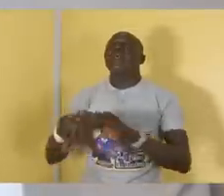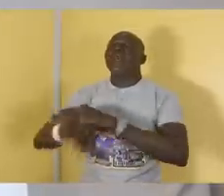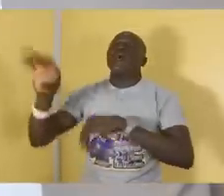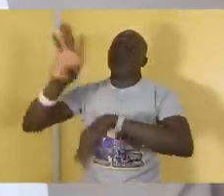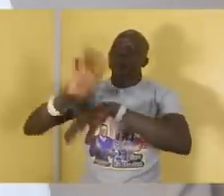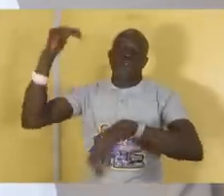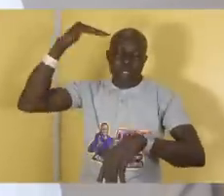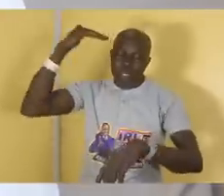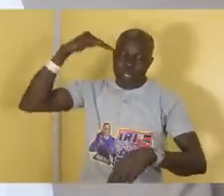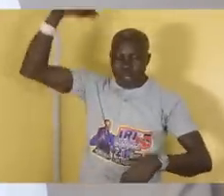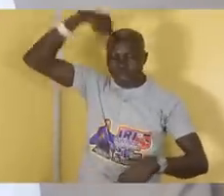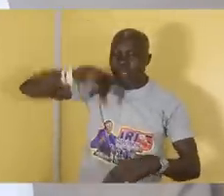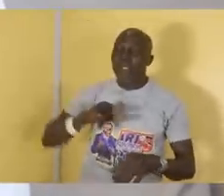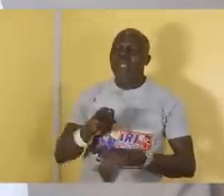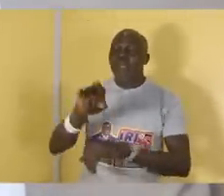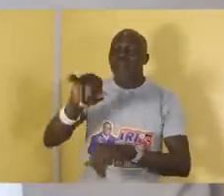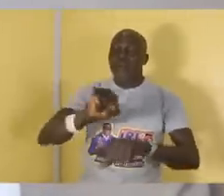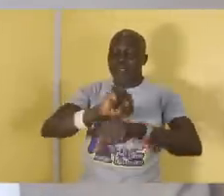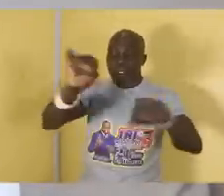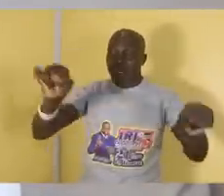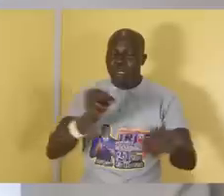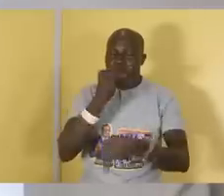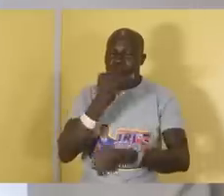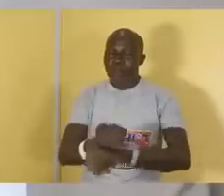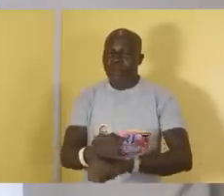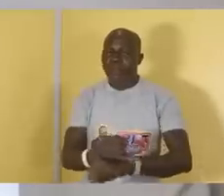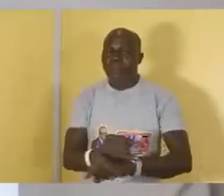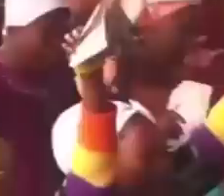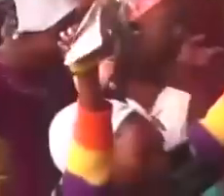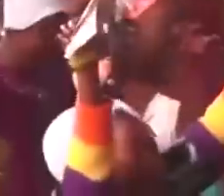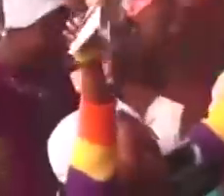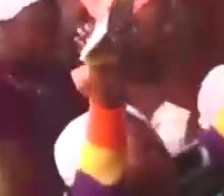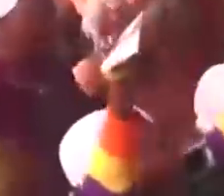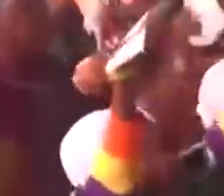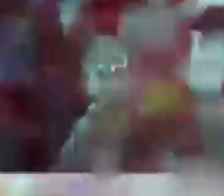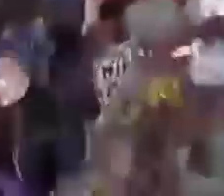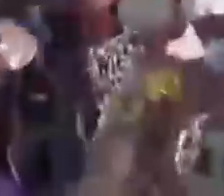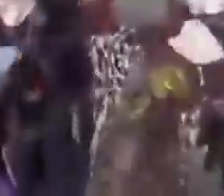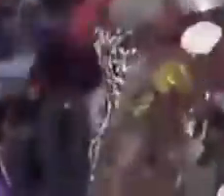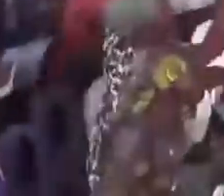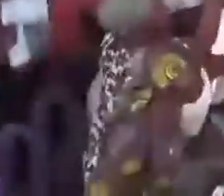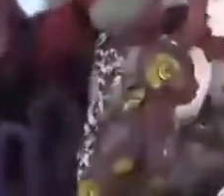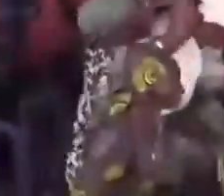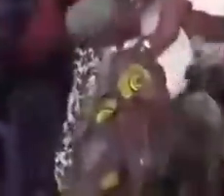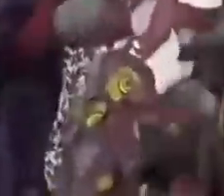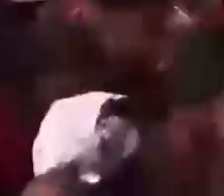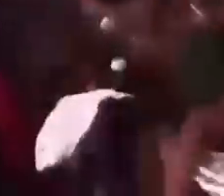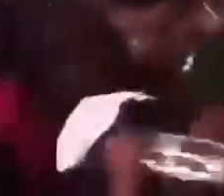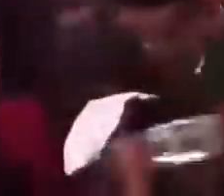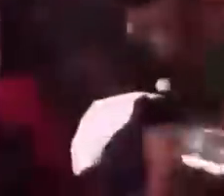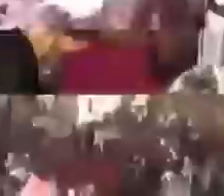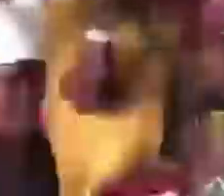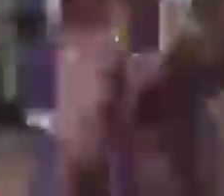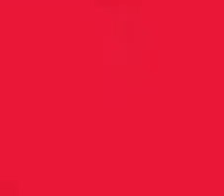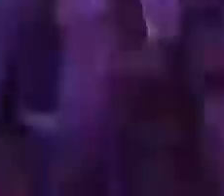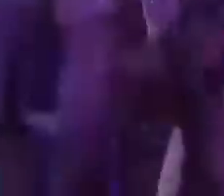Reality Tolujo wa ni Baremo Idiobi Airport area ne Ibadan O ti de o Sebioba Festival O ti